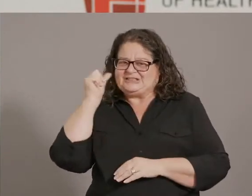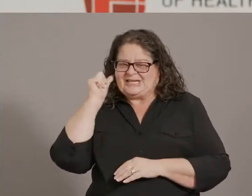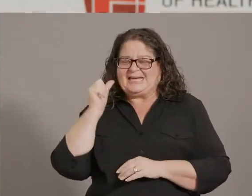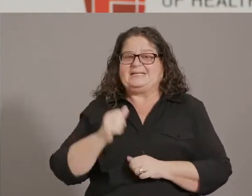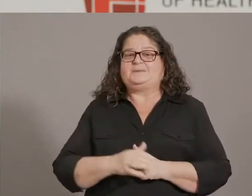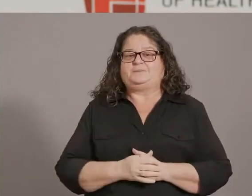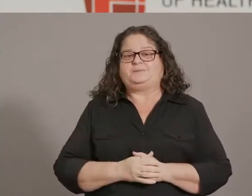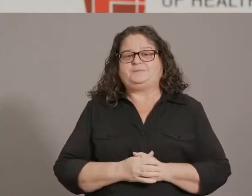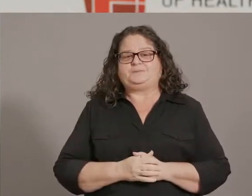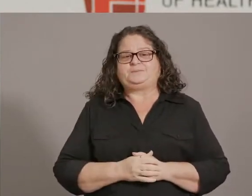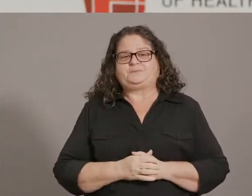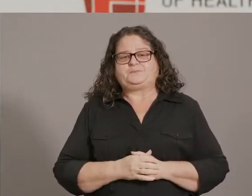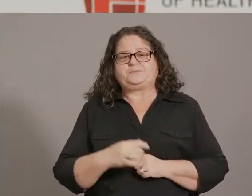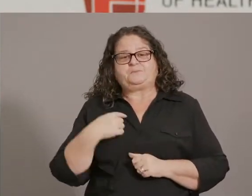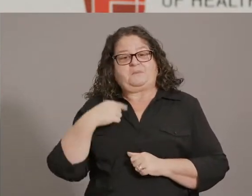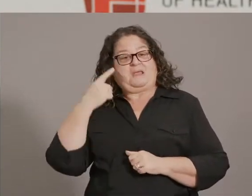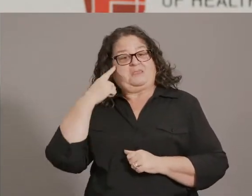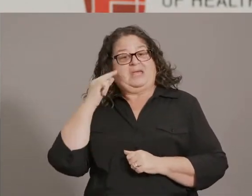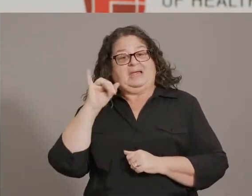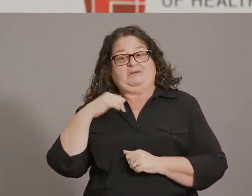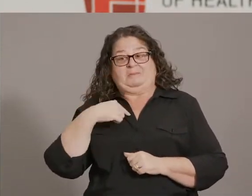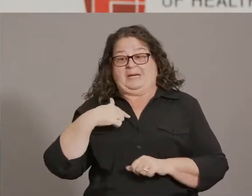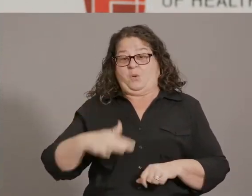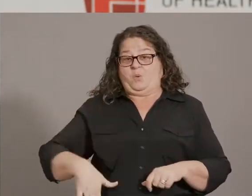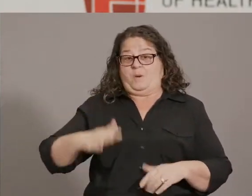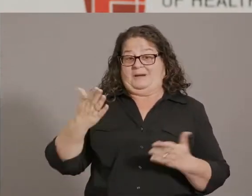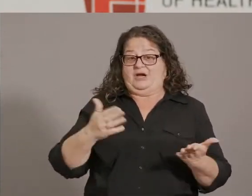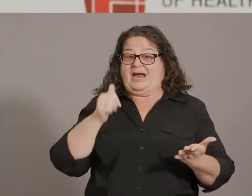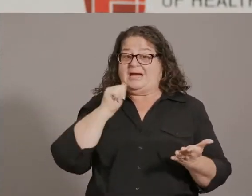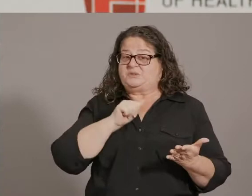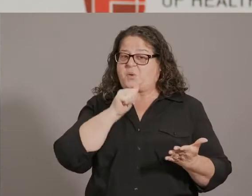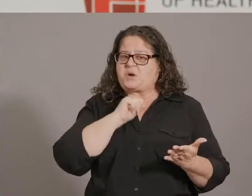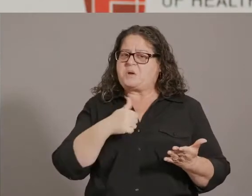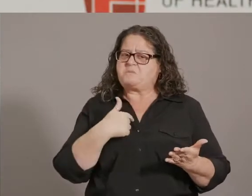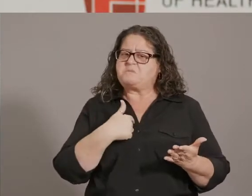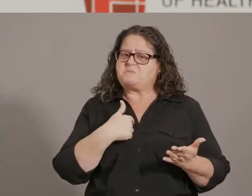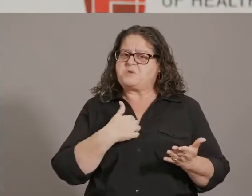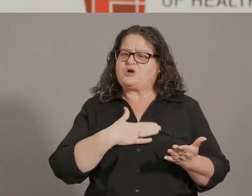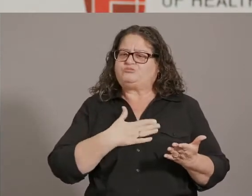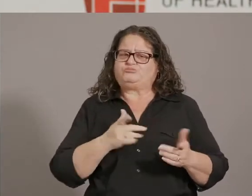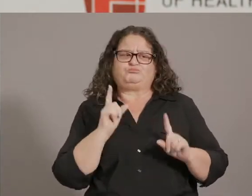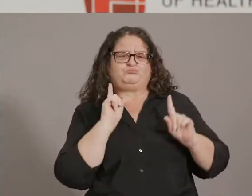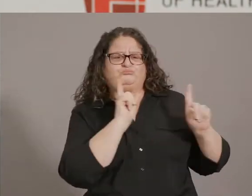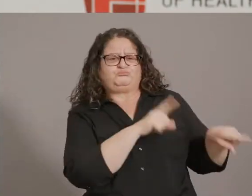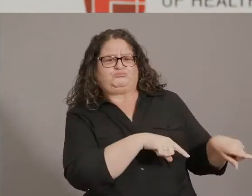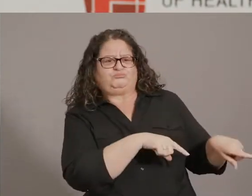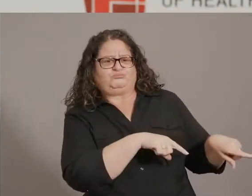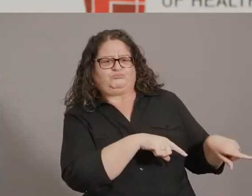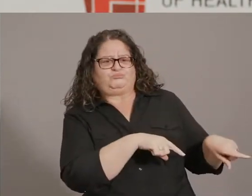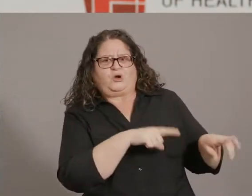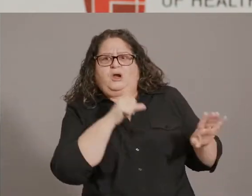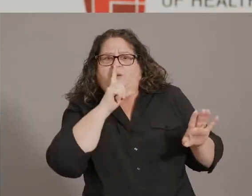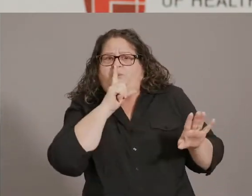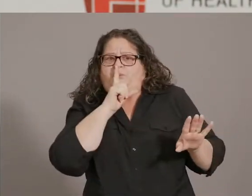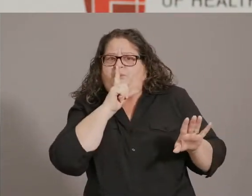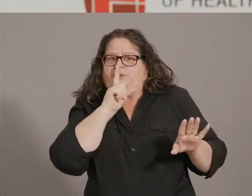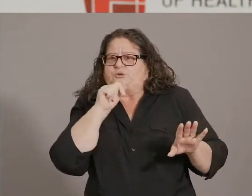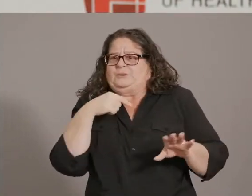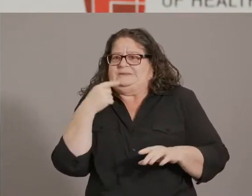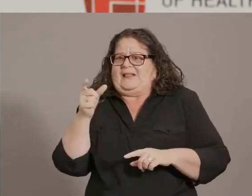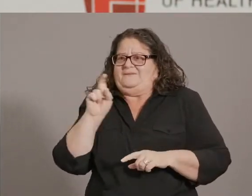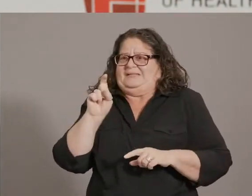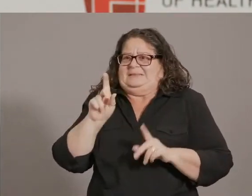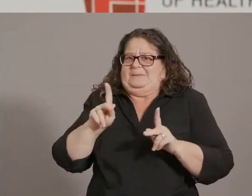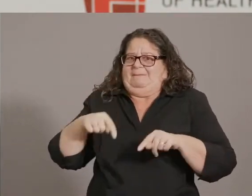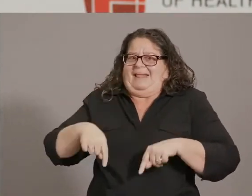Don't say that up here. Hey, Sorry. Listen, I'm okay with that. I'll take it. Hey, a couple questions for you.